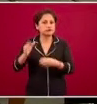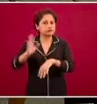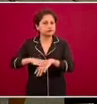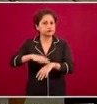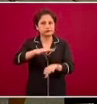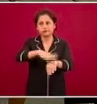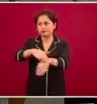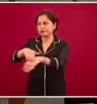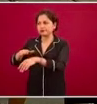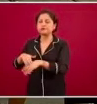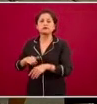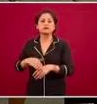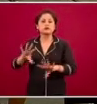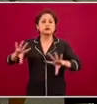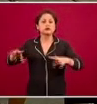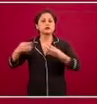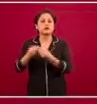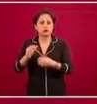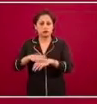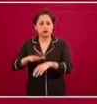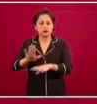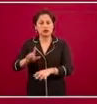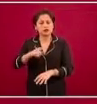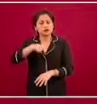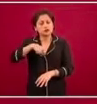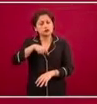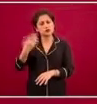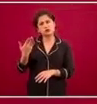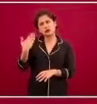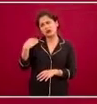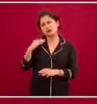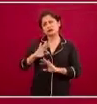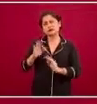is under stabilization process.